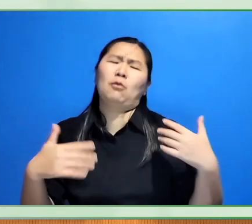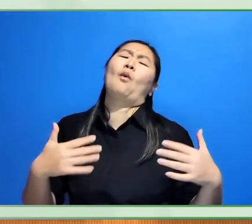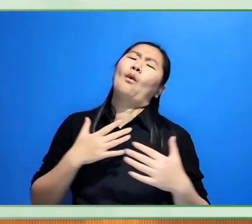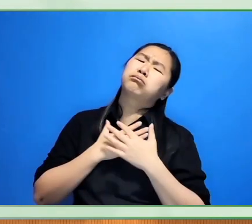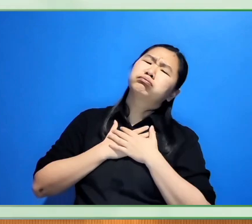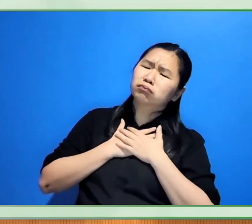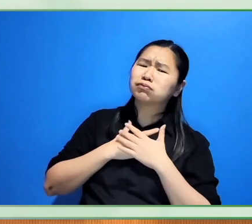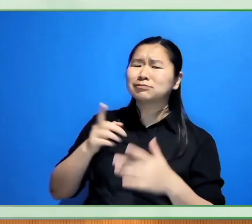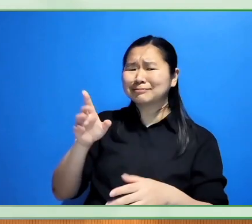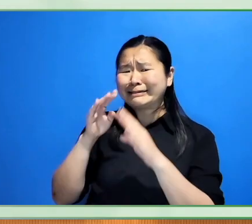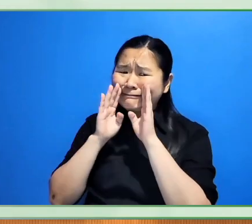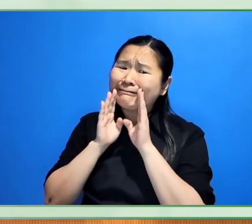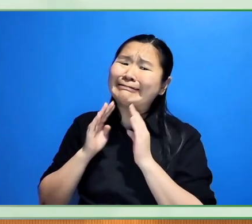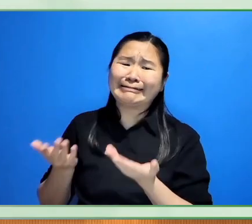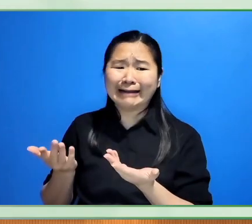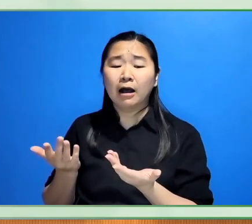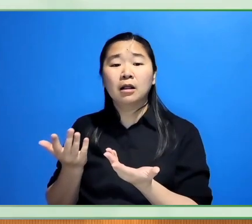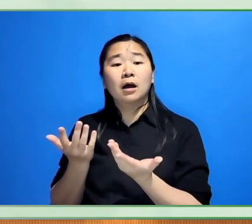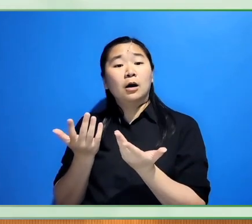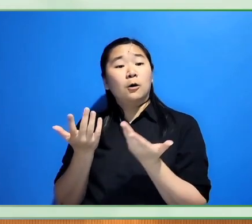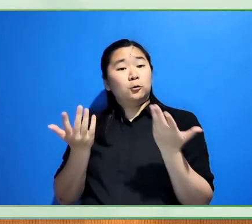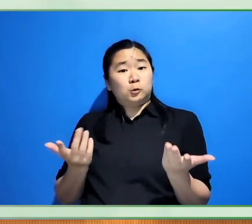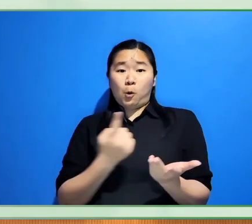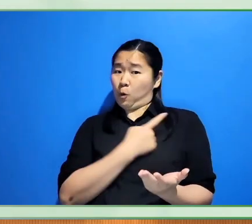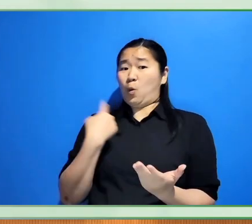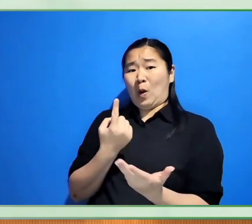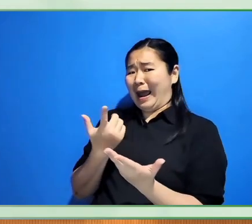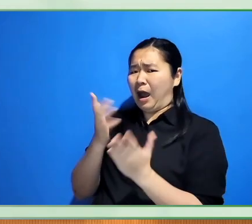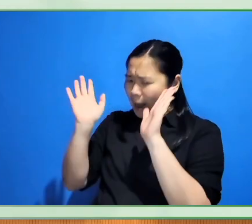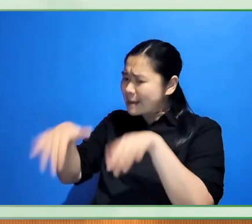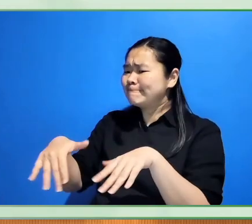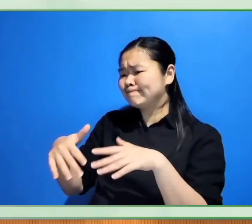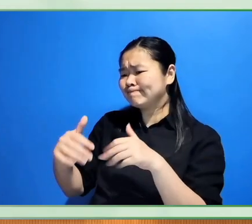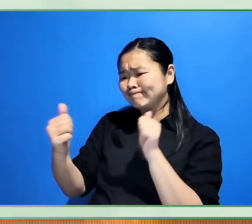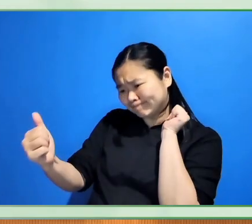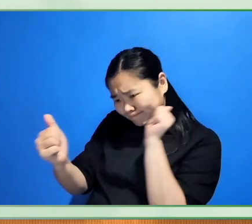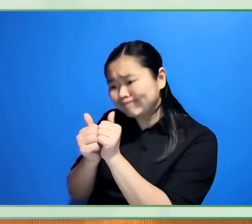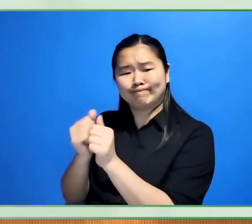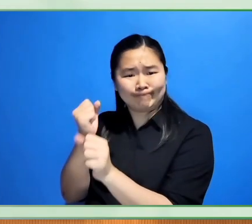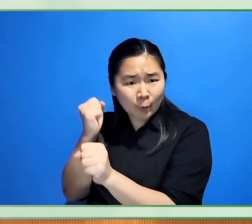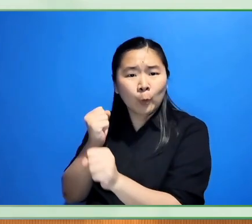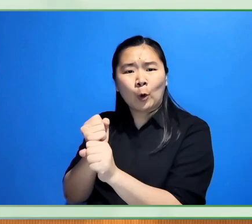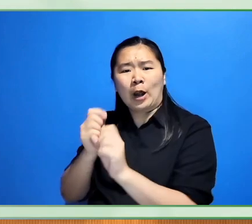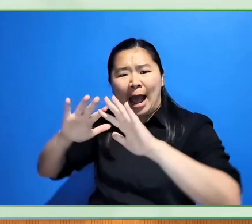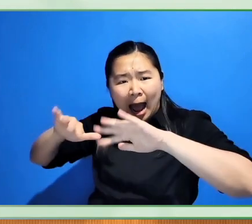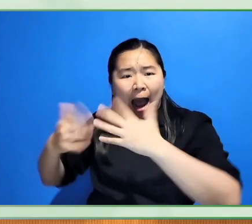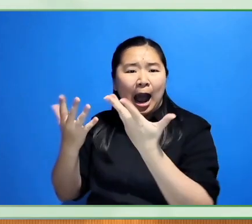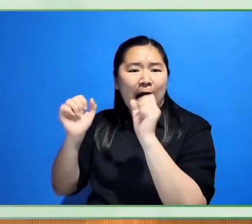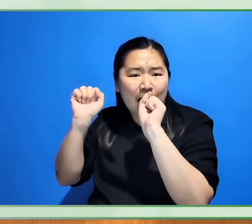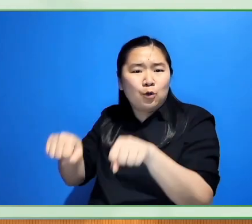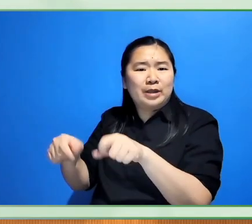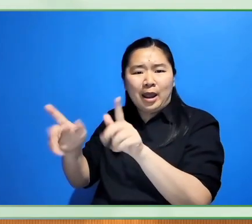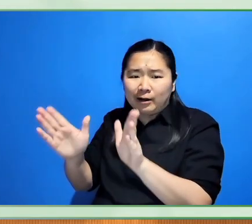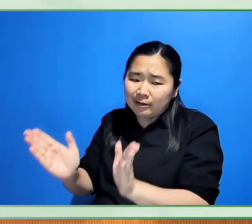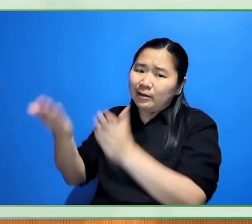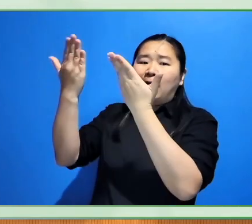wife. He's enjoying his cigarettes. We don't recommend that for him, but he still do that. He's enjoying his early morning coffee. So we felt a lot